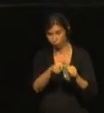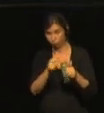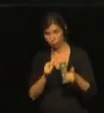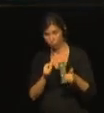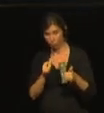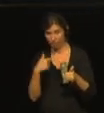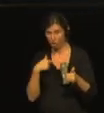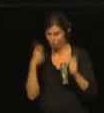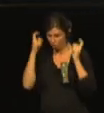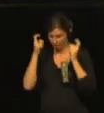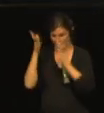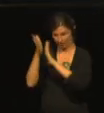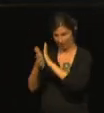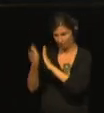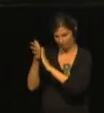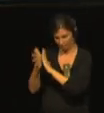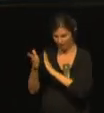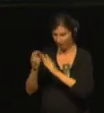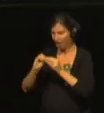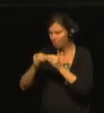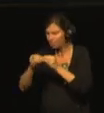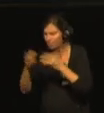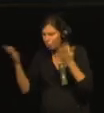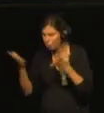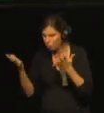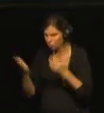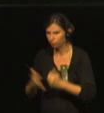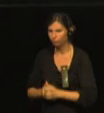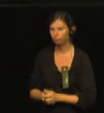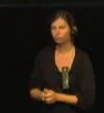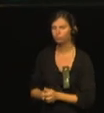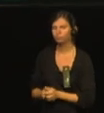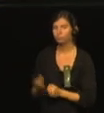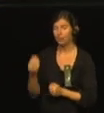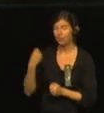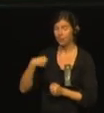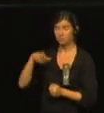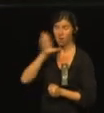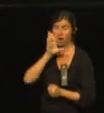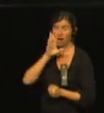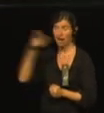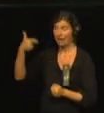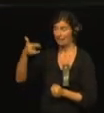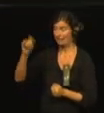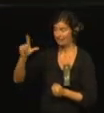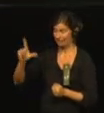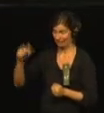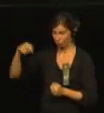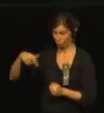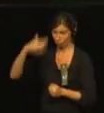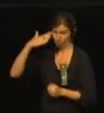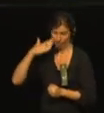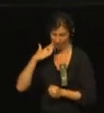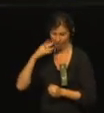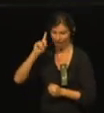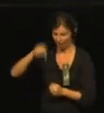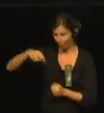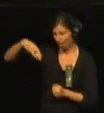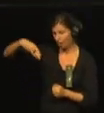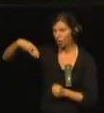we did that. And as Jill this morning and William and others already